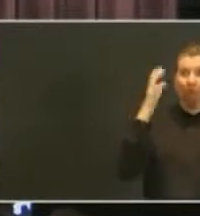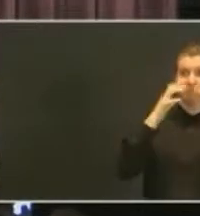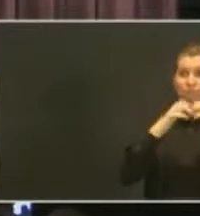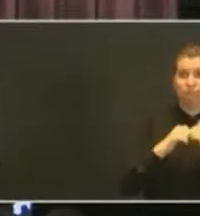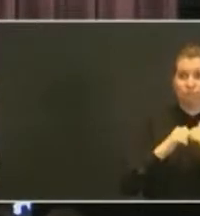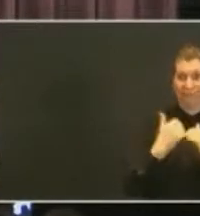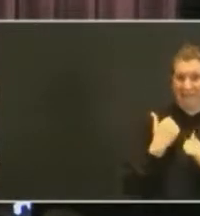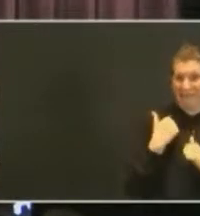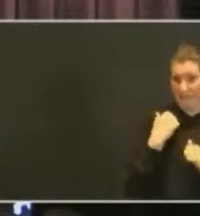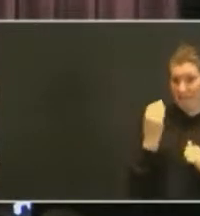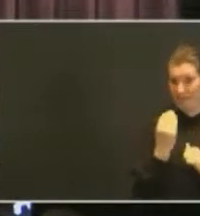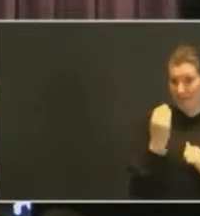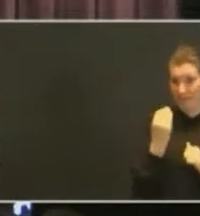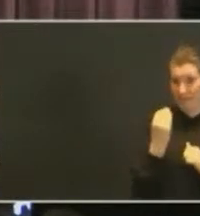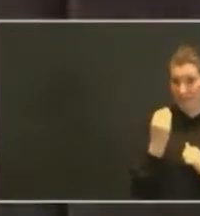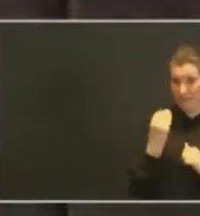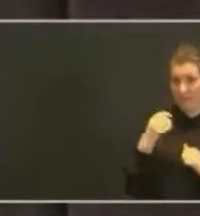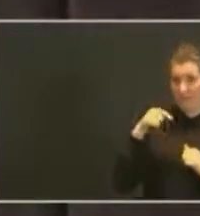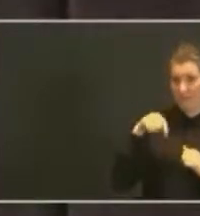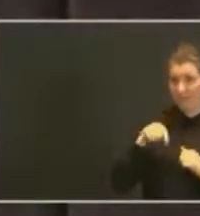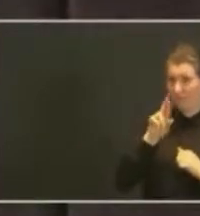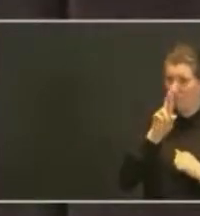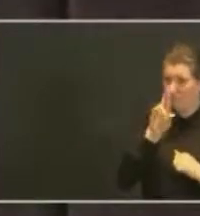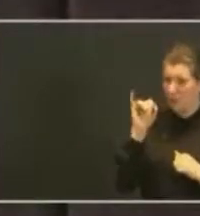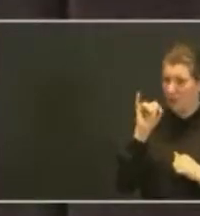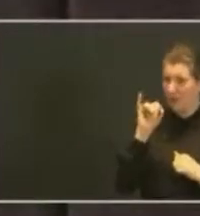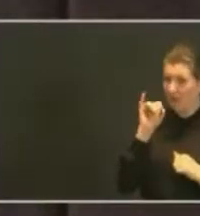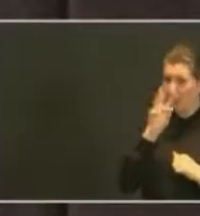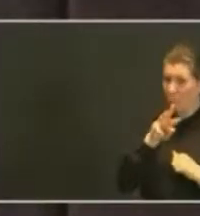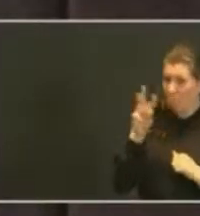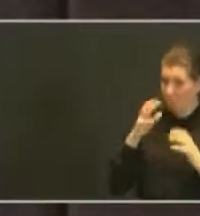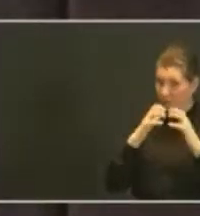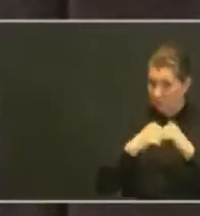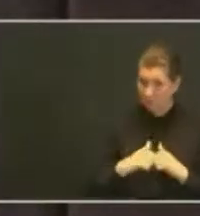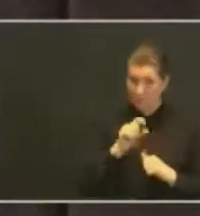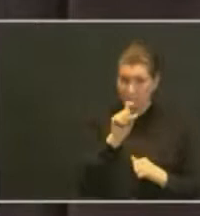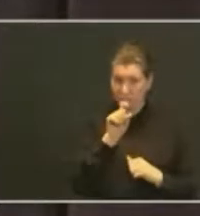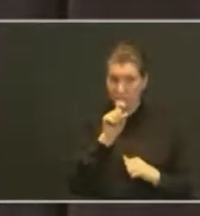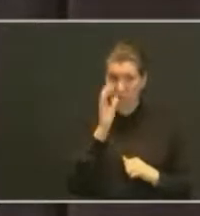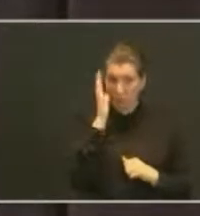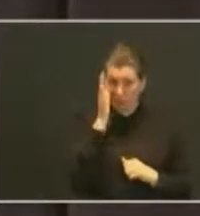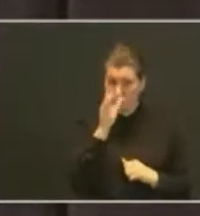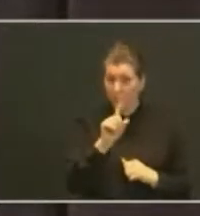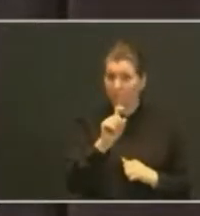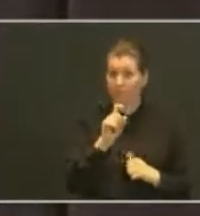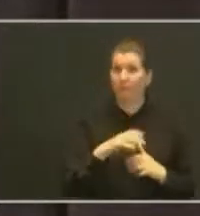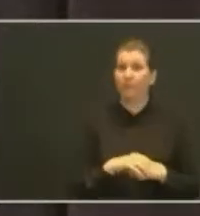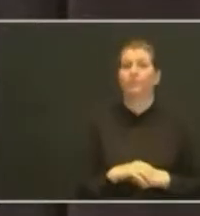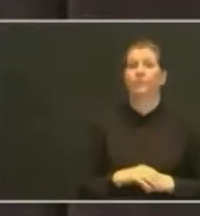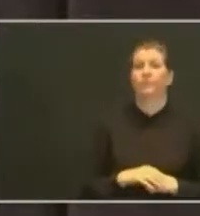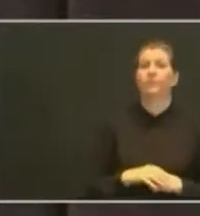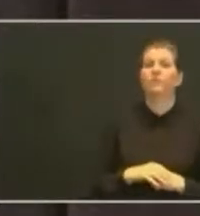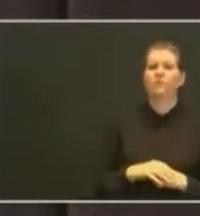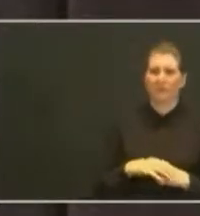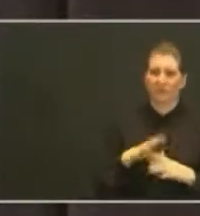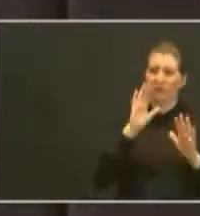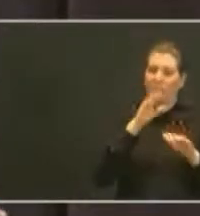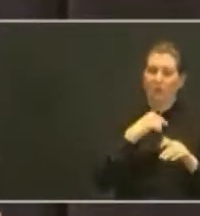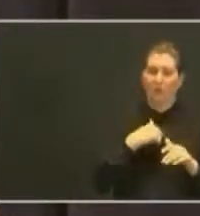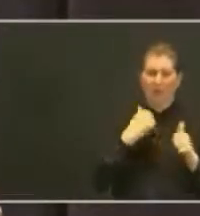the state website here in Rhode Island crash? We have done everything we can to help ensure that the website will